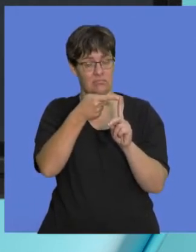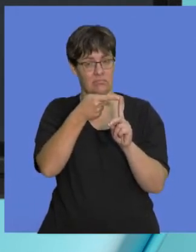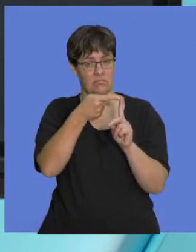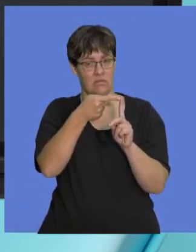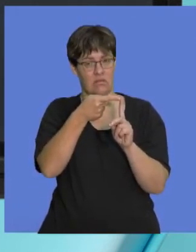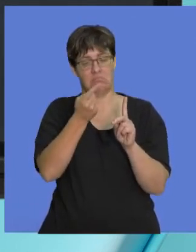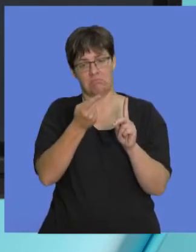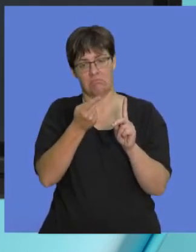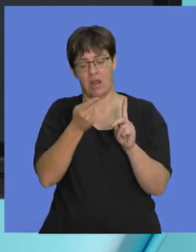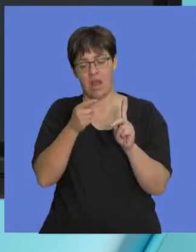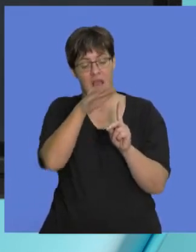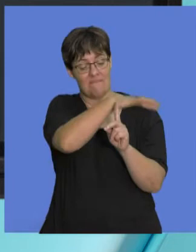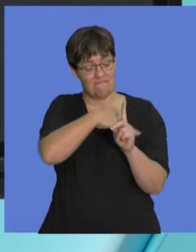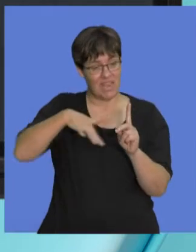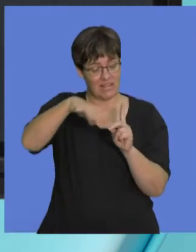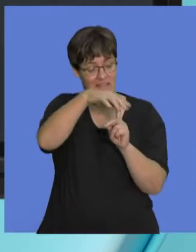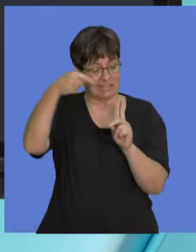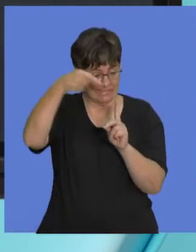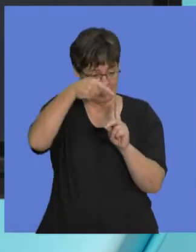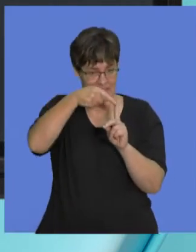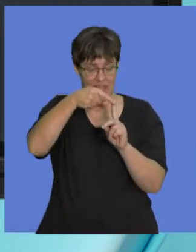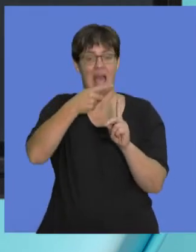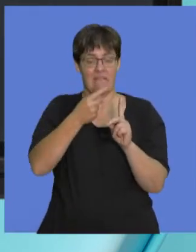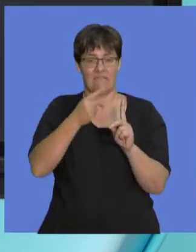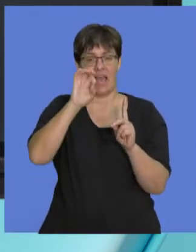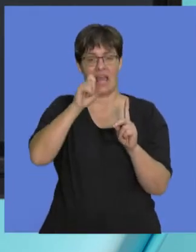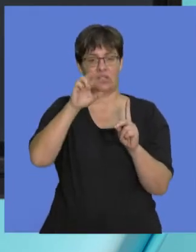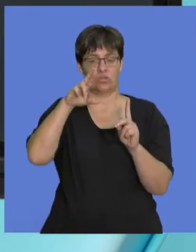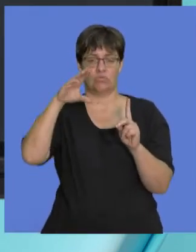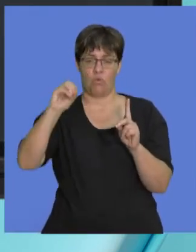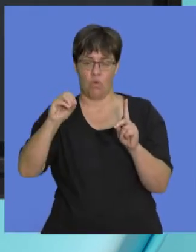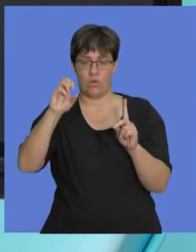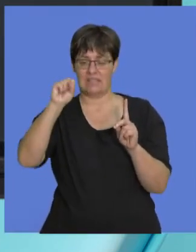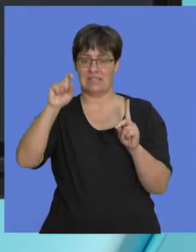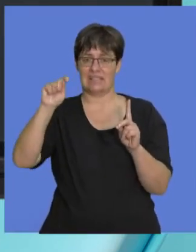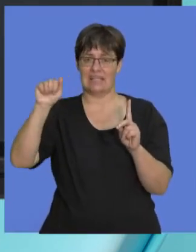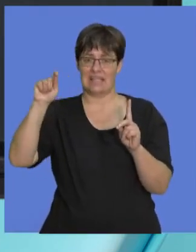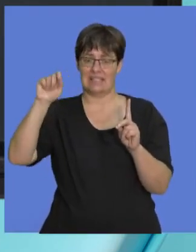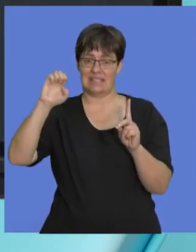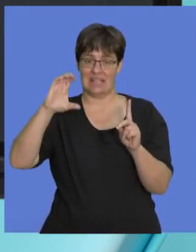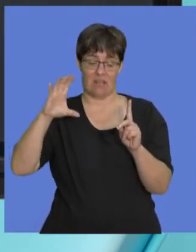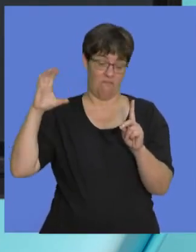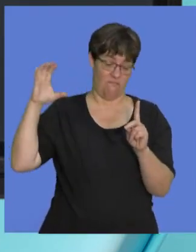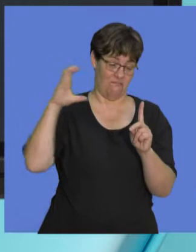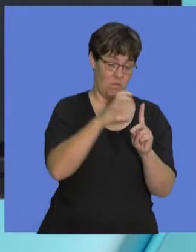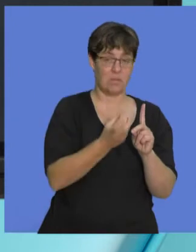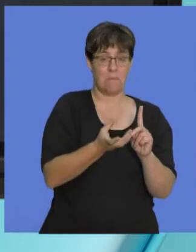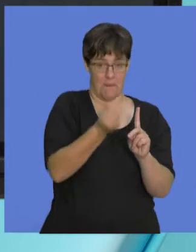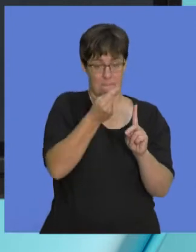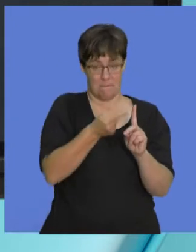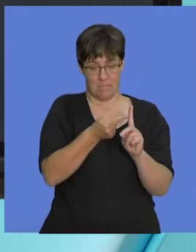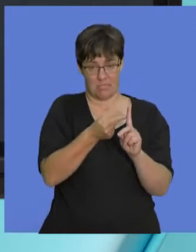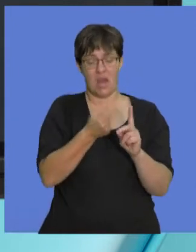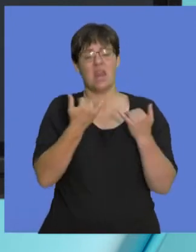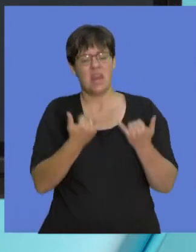charge to a field, it experiences an electrostatic force. But then the more emphasis on today's session will be around